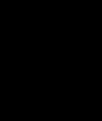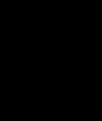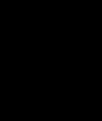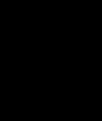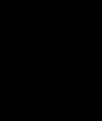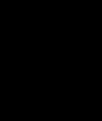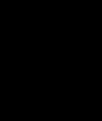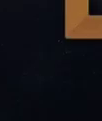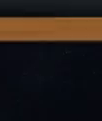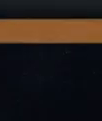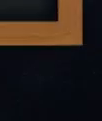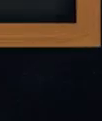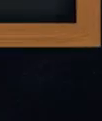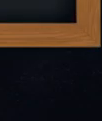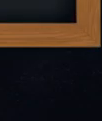international educator.